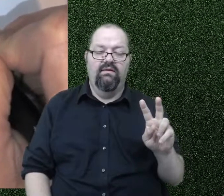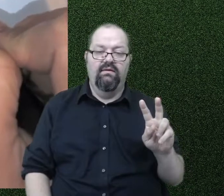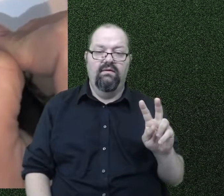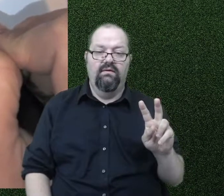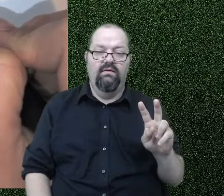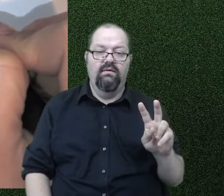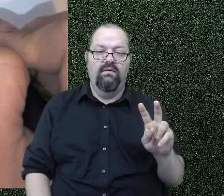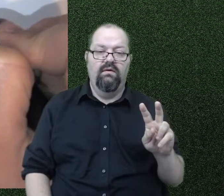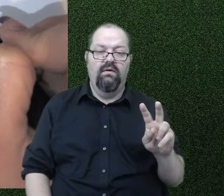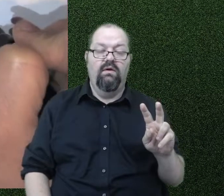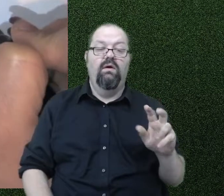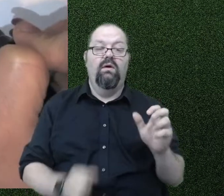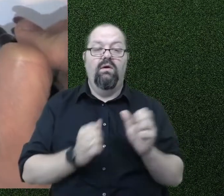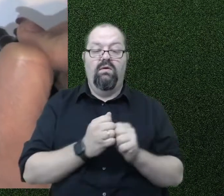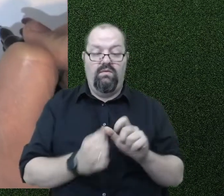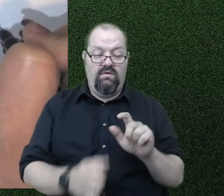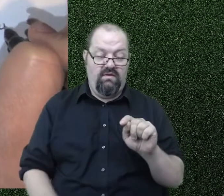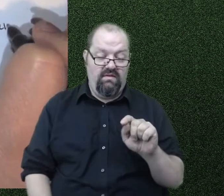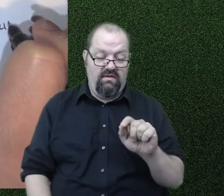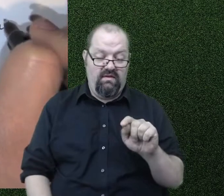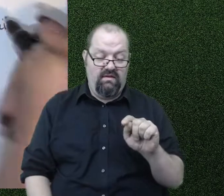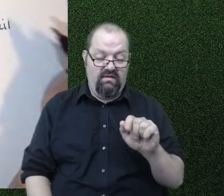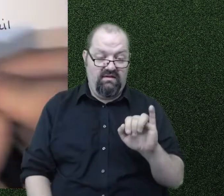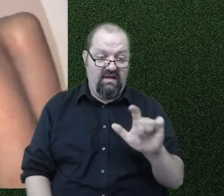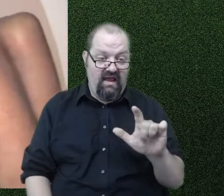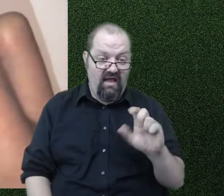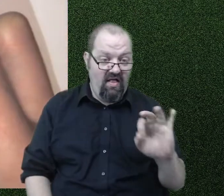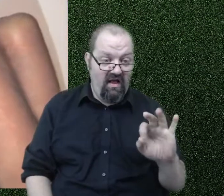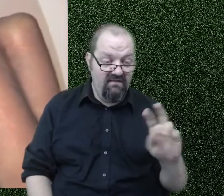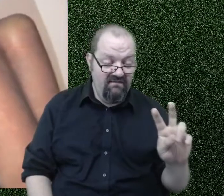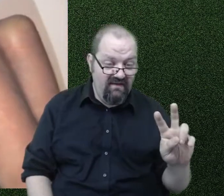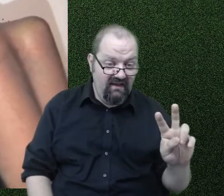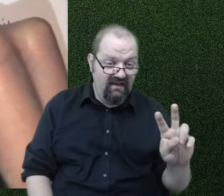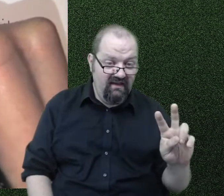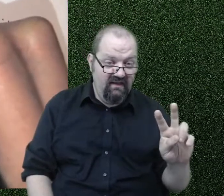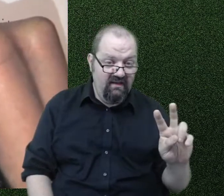with the tail of v